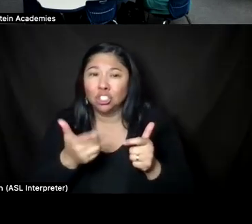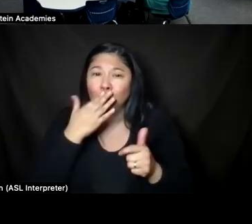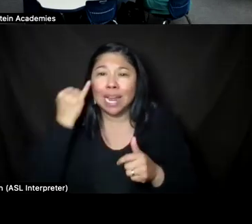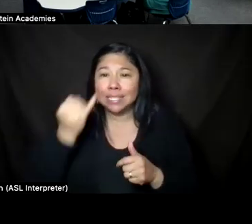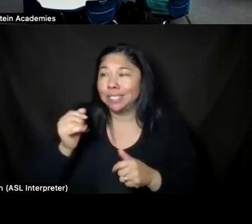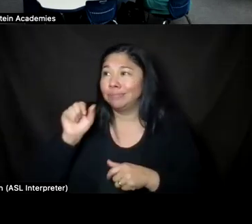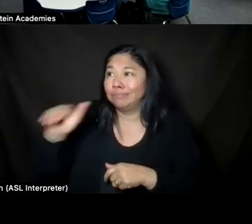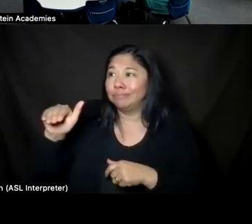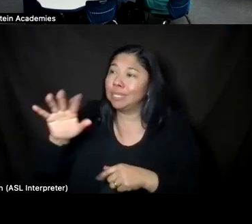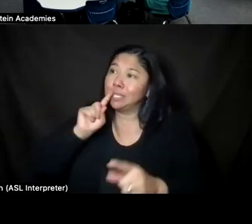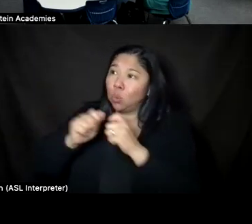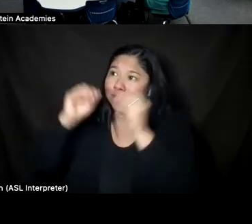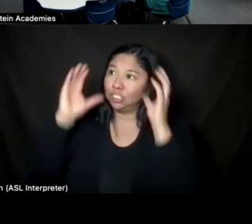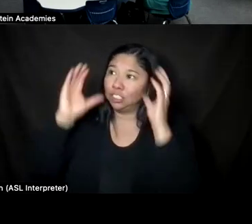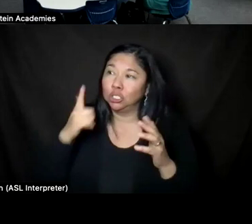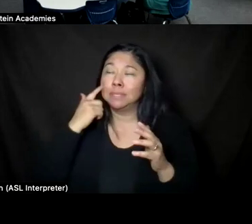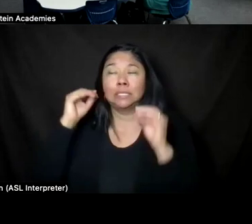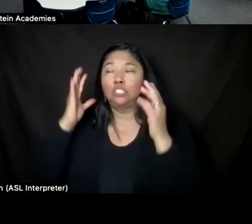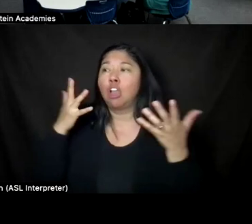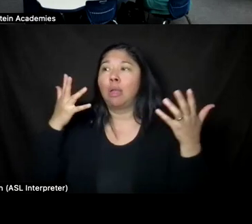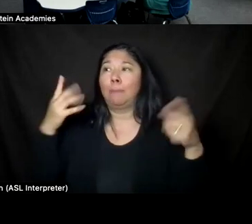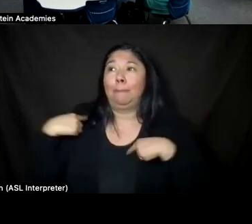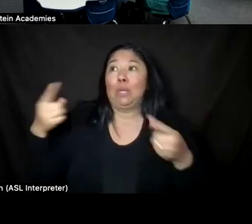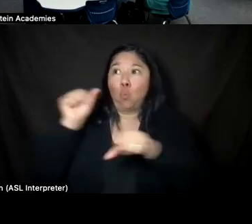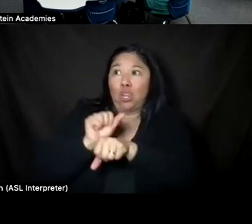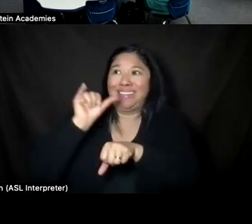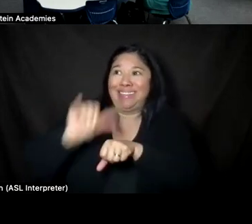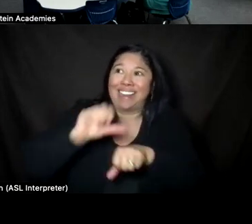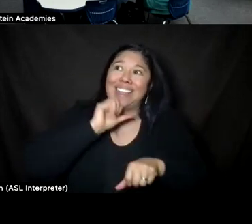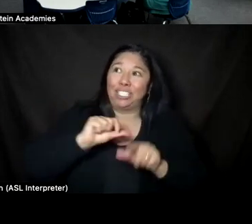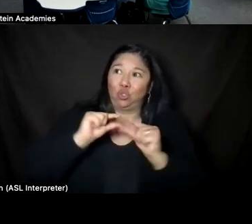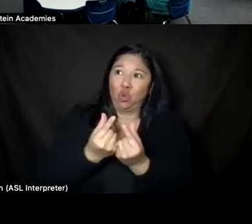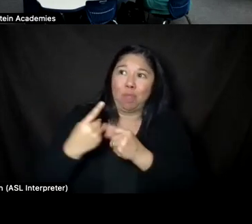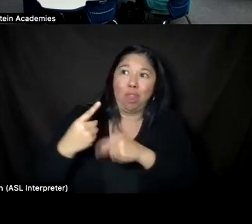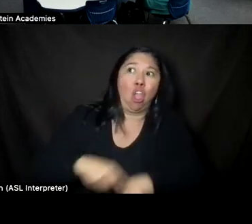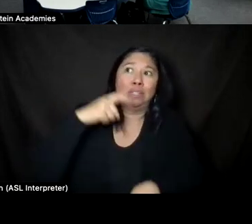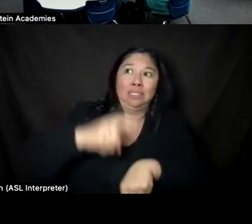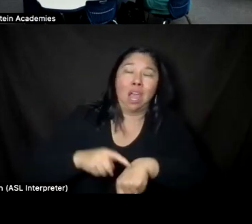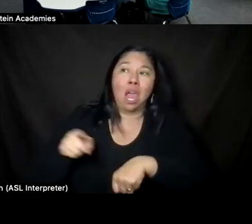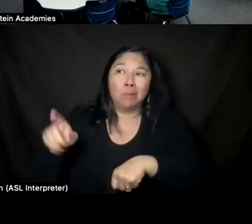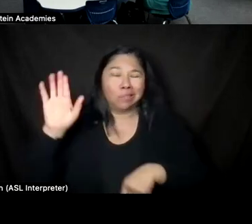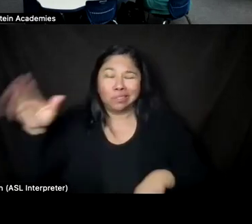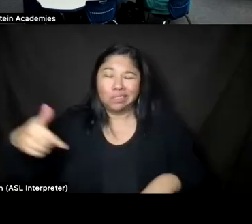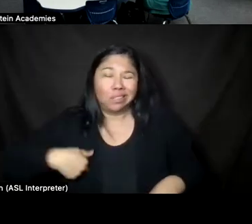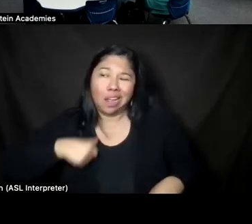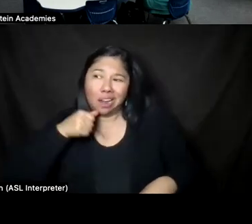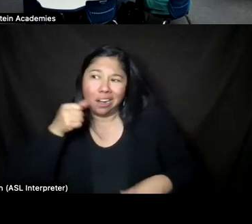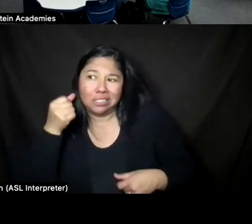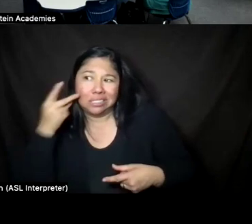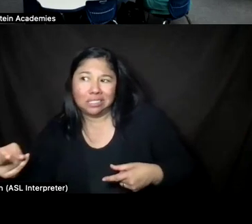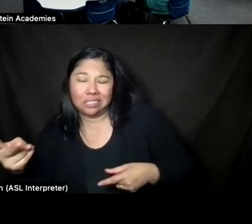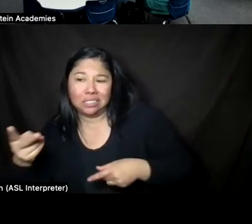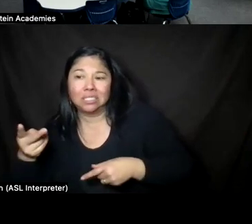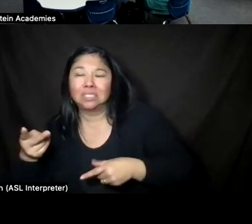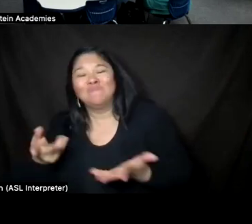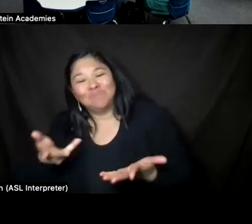because our teachers have been working with this age group for a long time, and they can say, yeah, I just don't see that the child's really